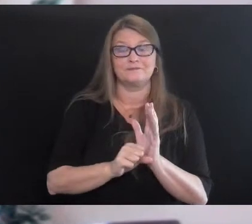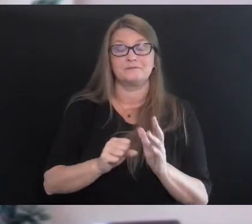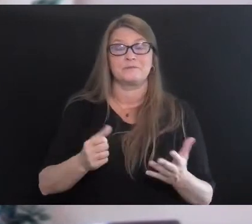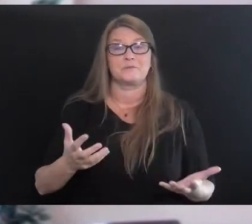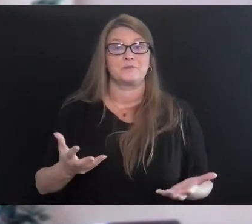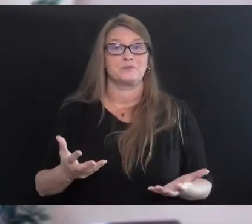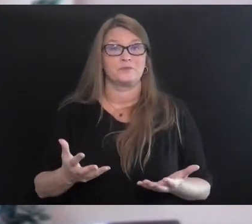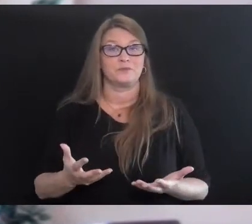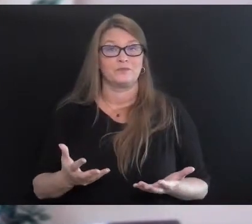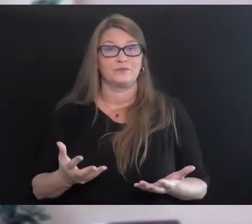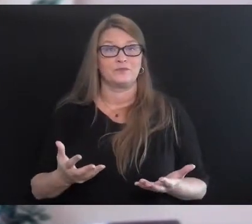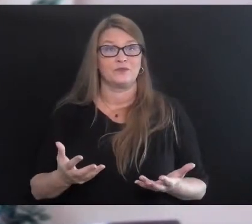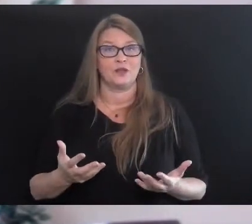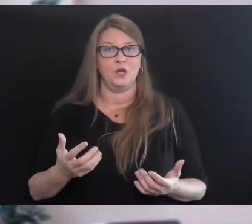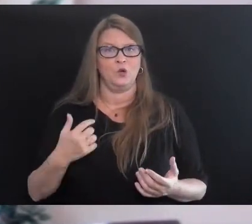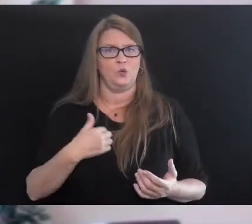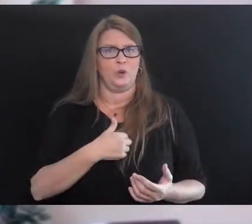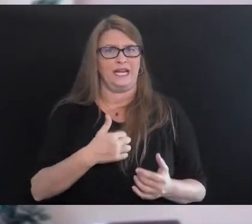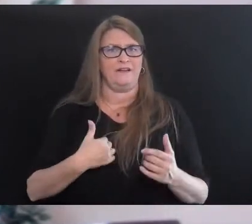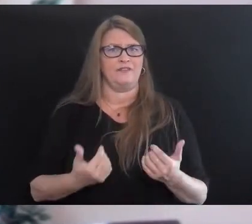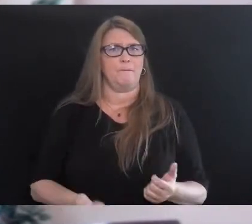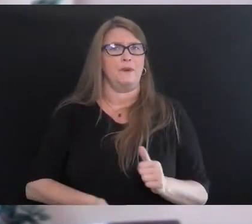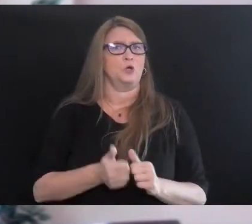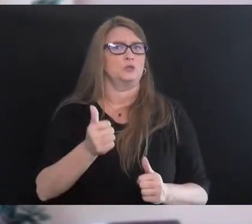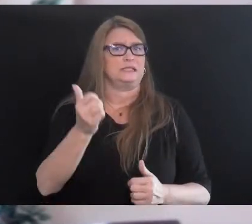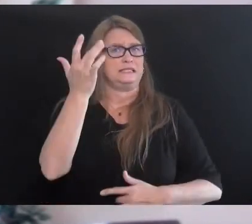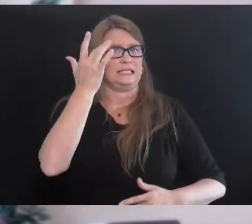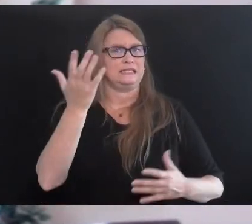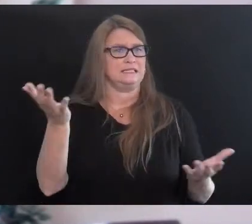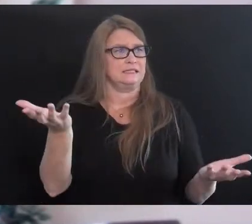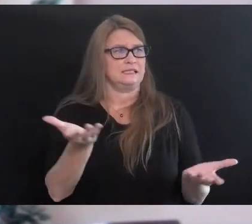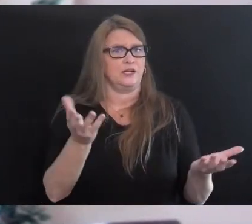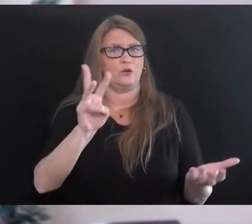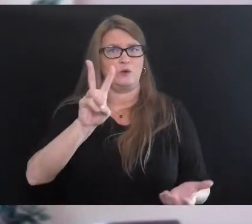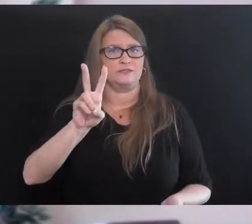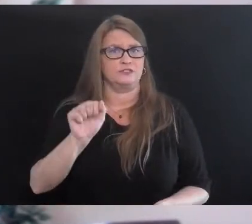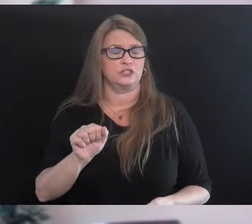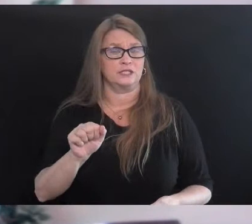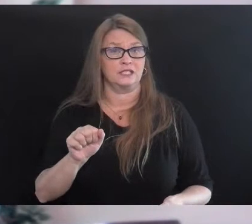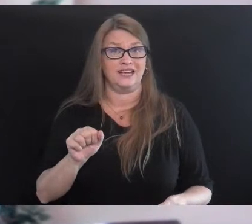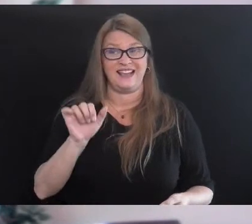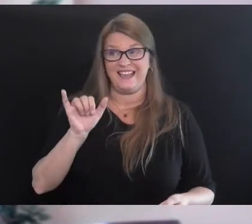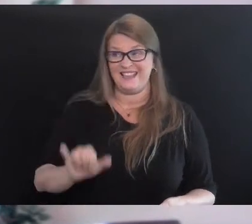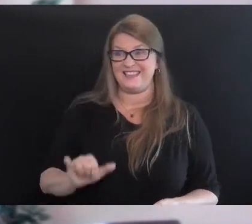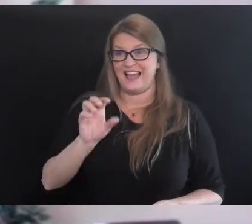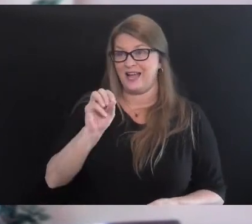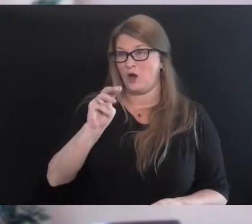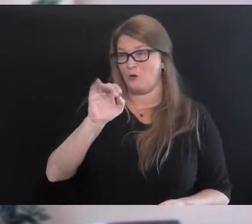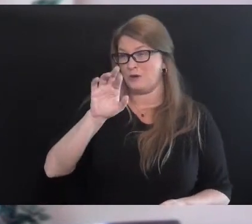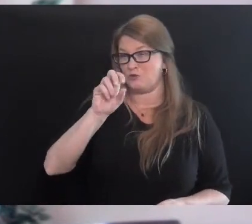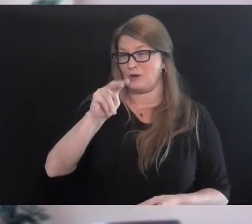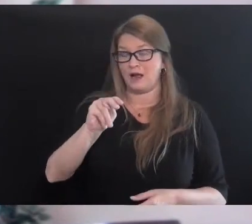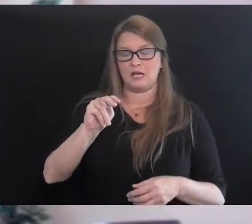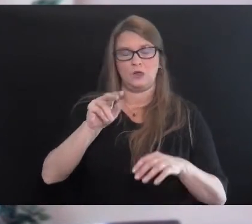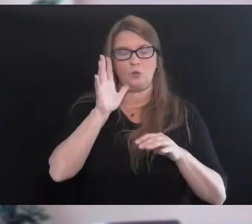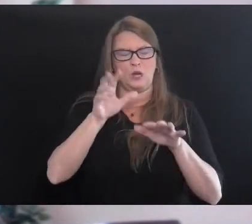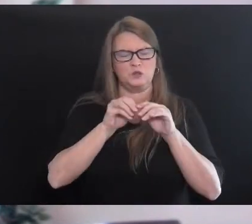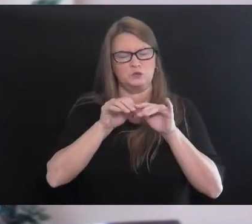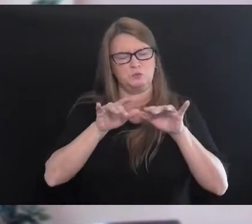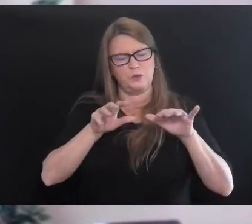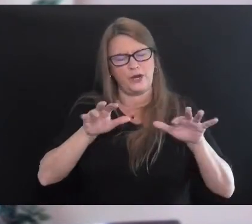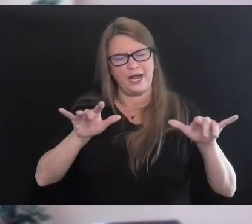pandemic as the most vulnerable state. And we know that the Omicron spreads very, very rapidly. As we